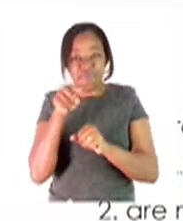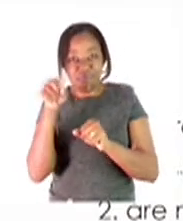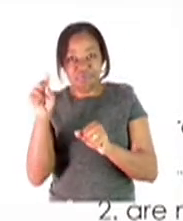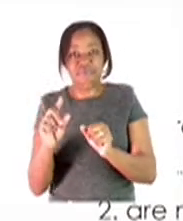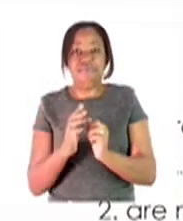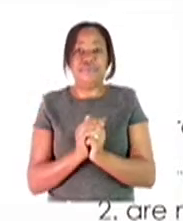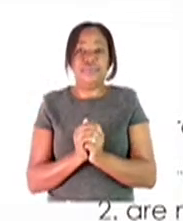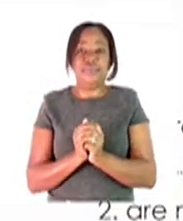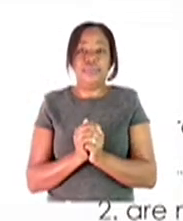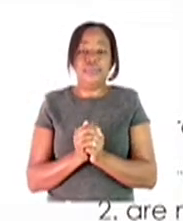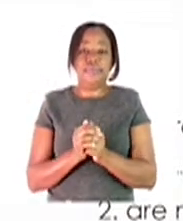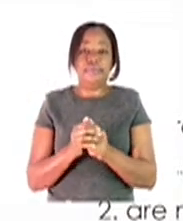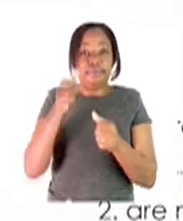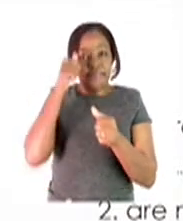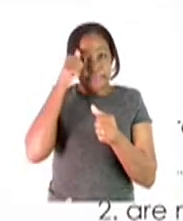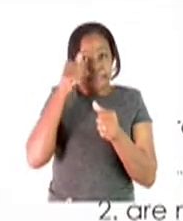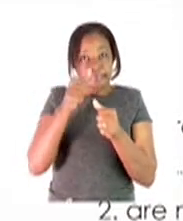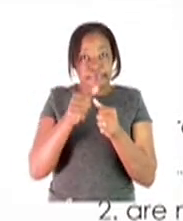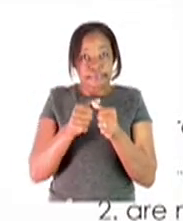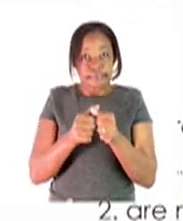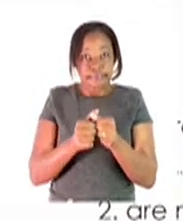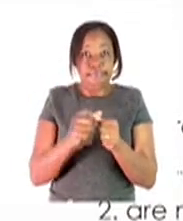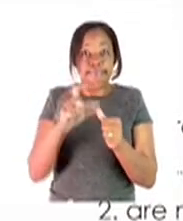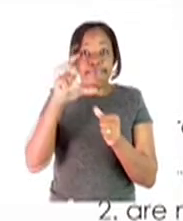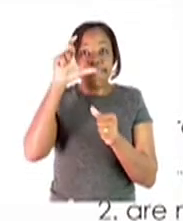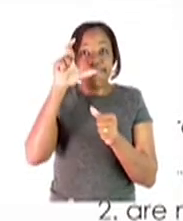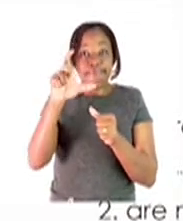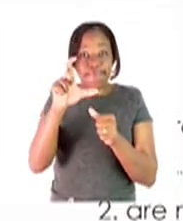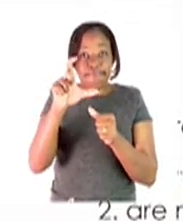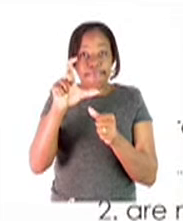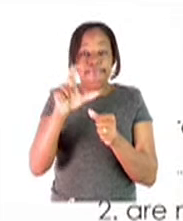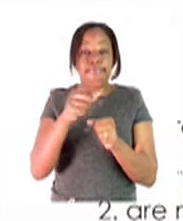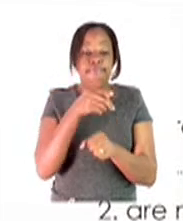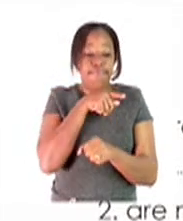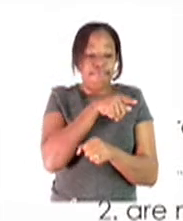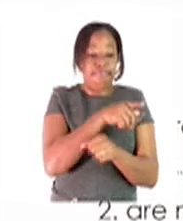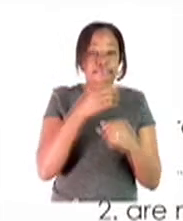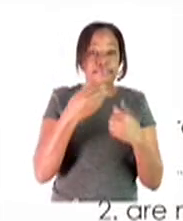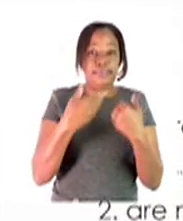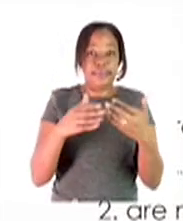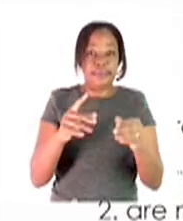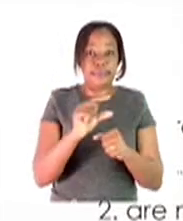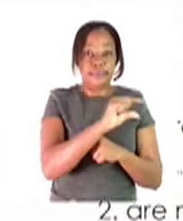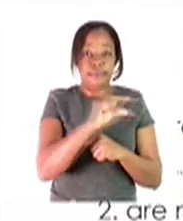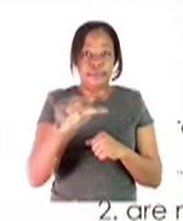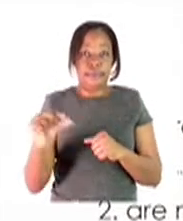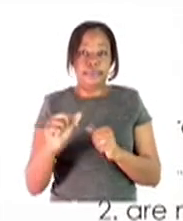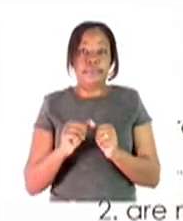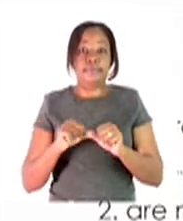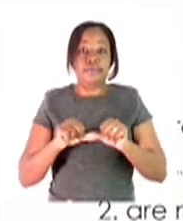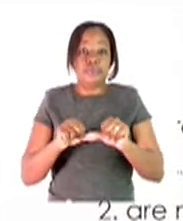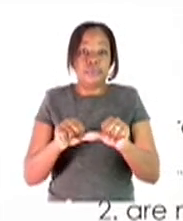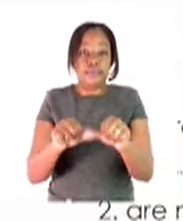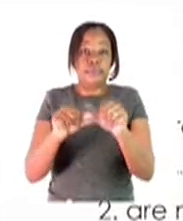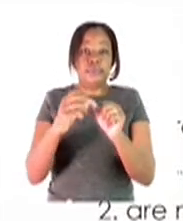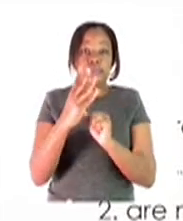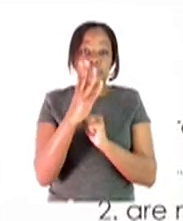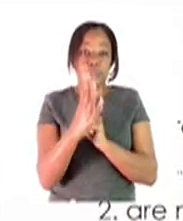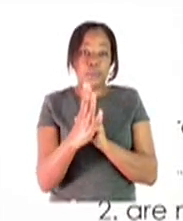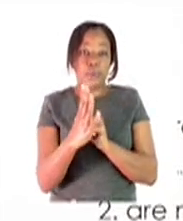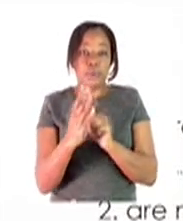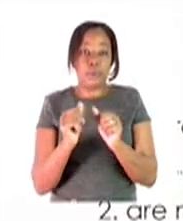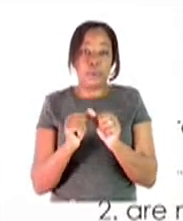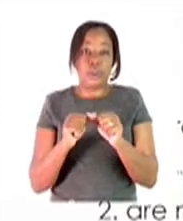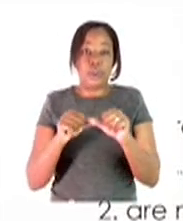makes sense. Then you can write it in the space which is provided to you. Now continue with number 4,